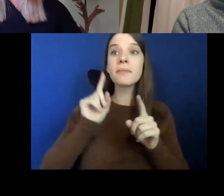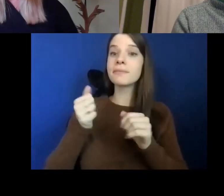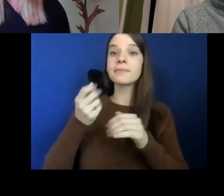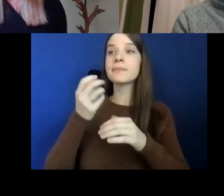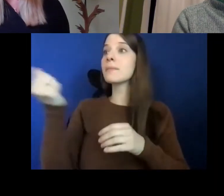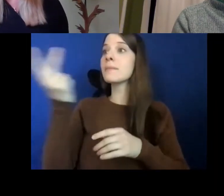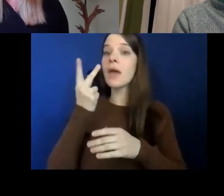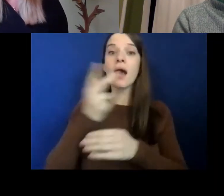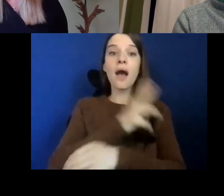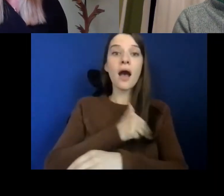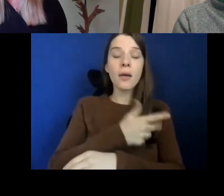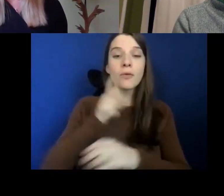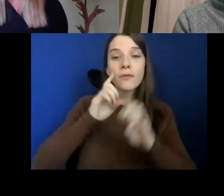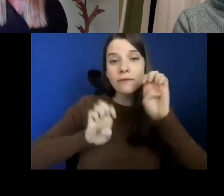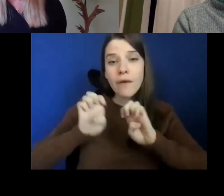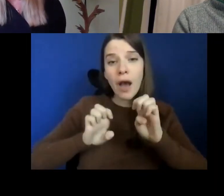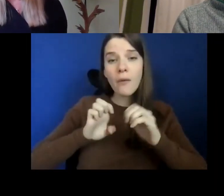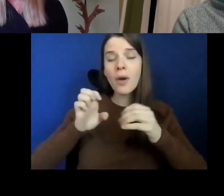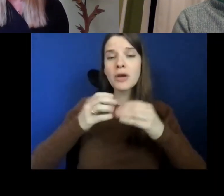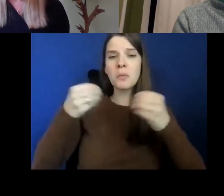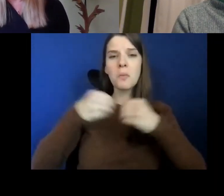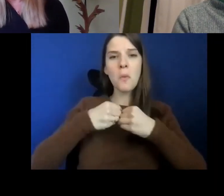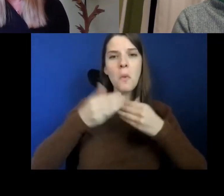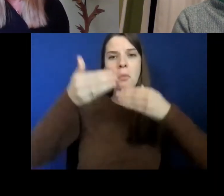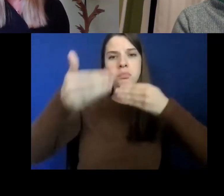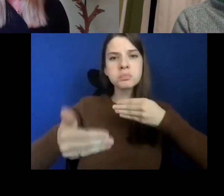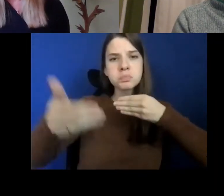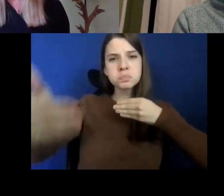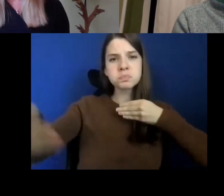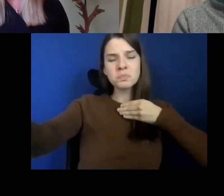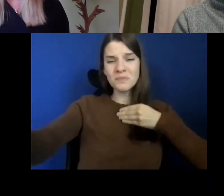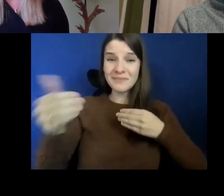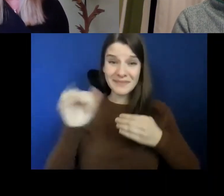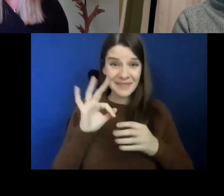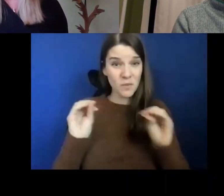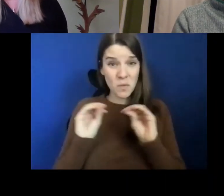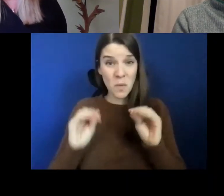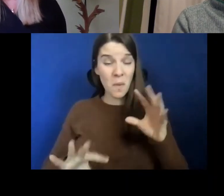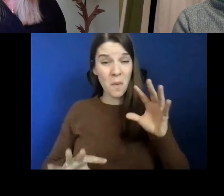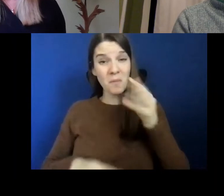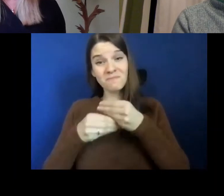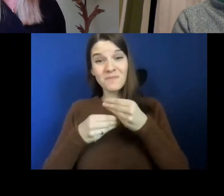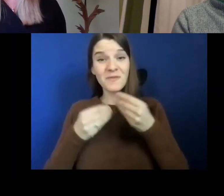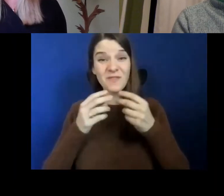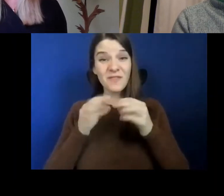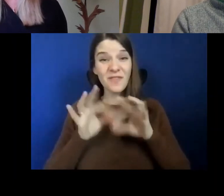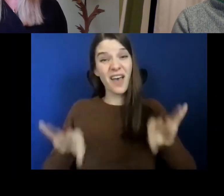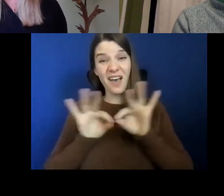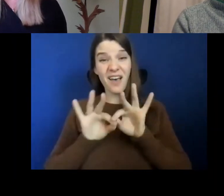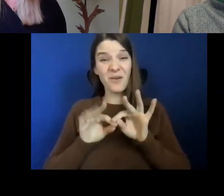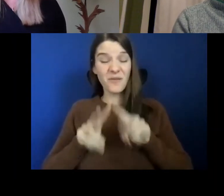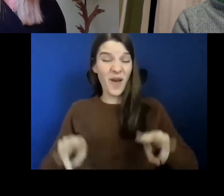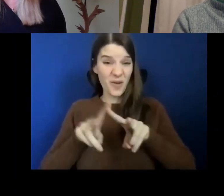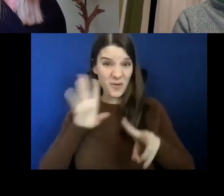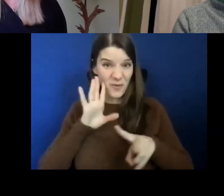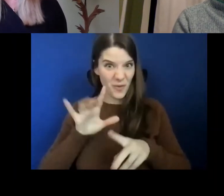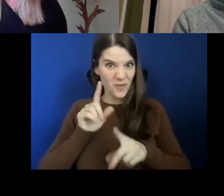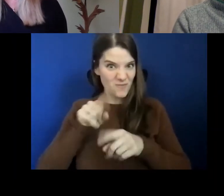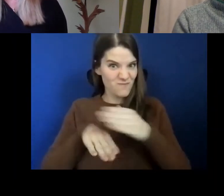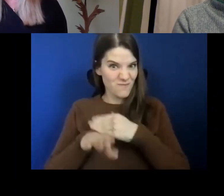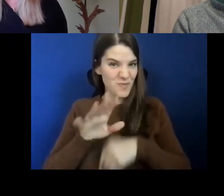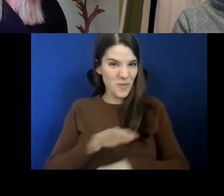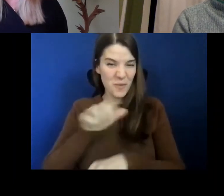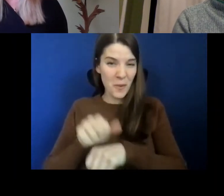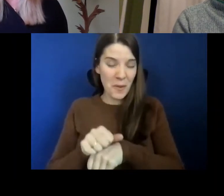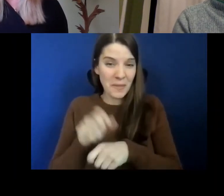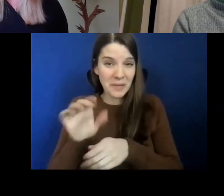for evaluation if it's not going to be value added. And I think we've learned a lot about that during the pandemic. So in